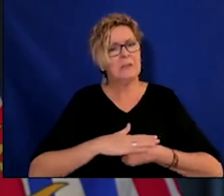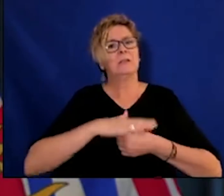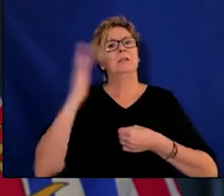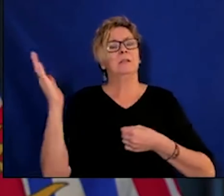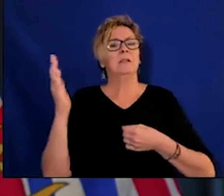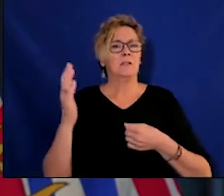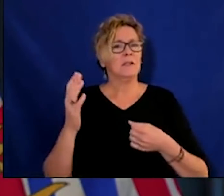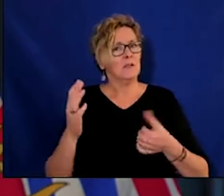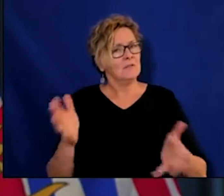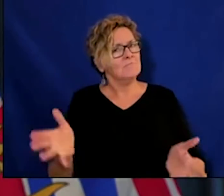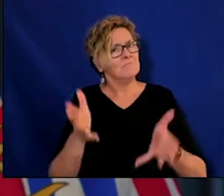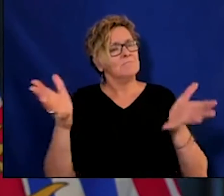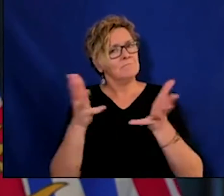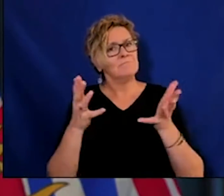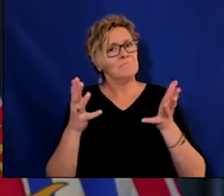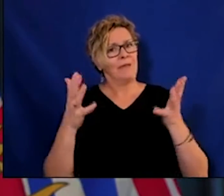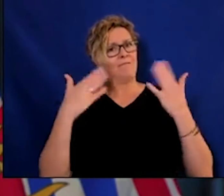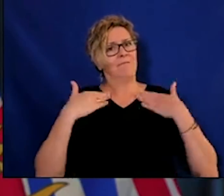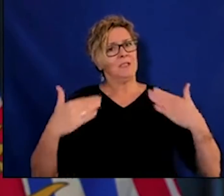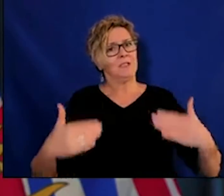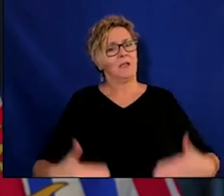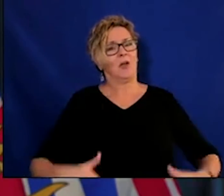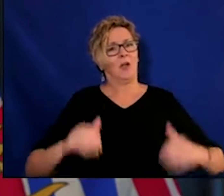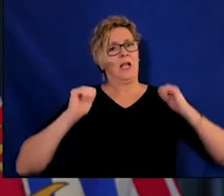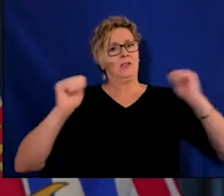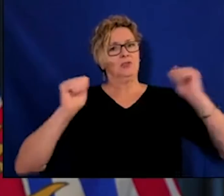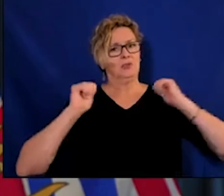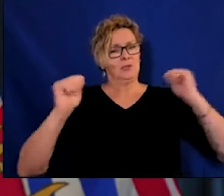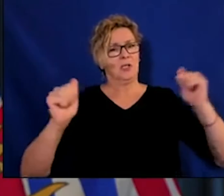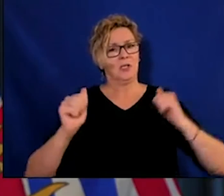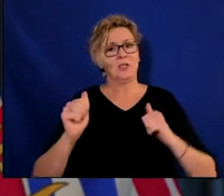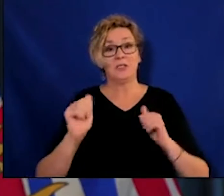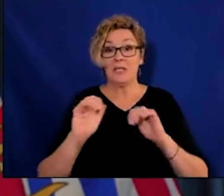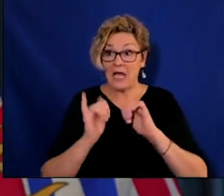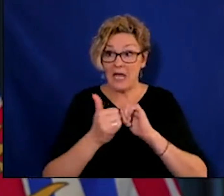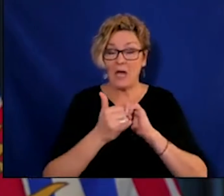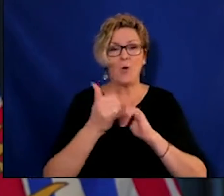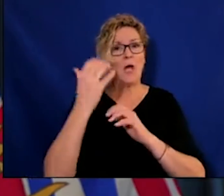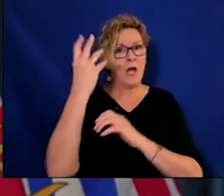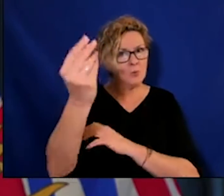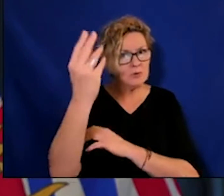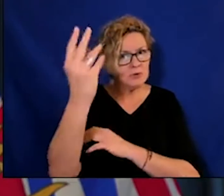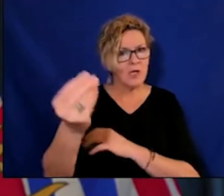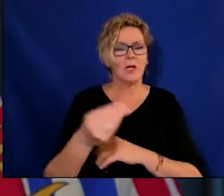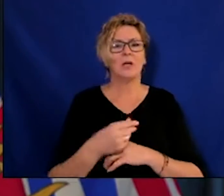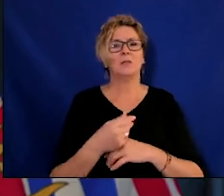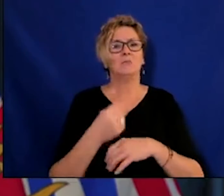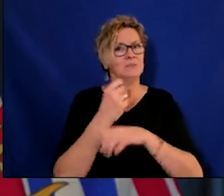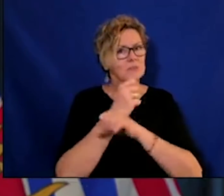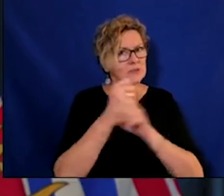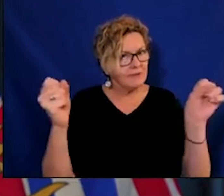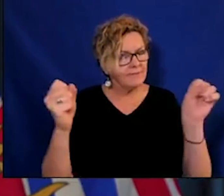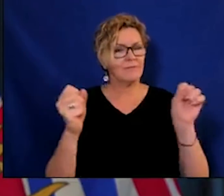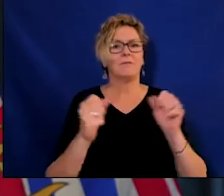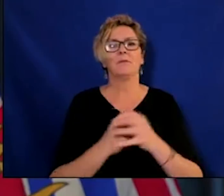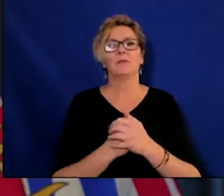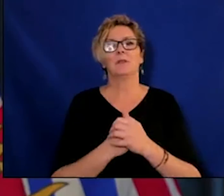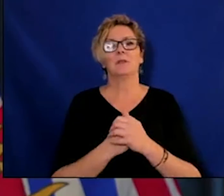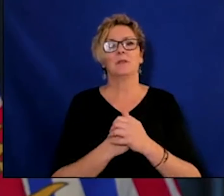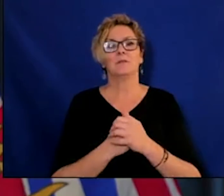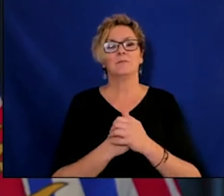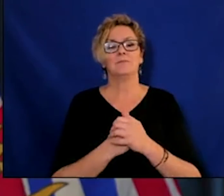concern, to get some physical exercise, to have that time with people. I have also suspended